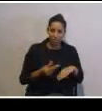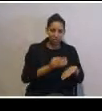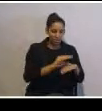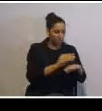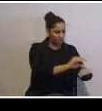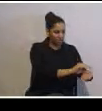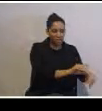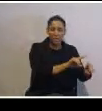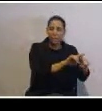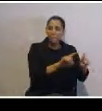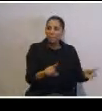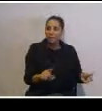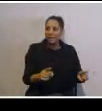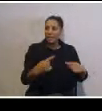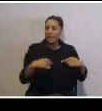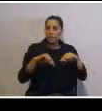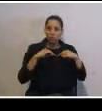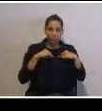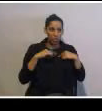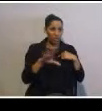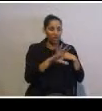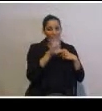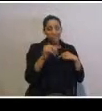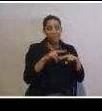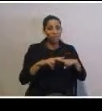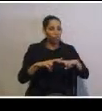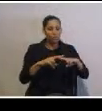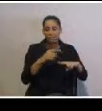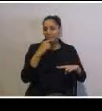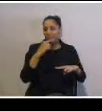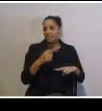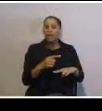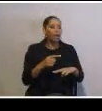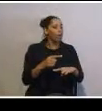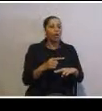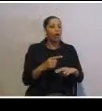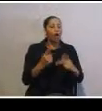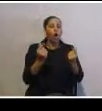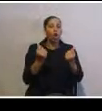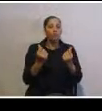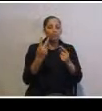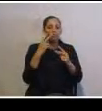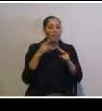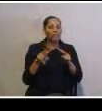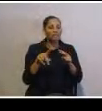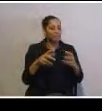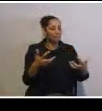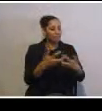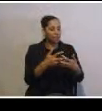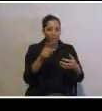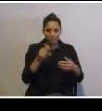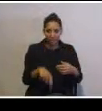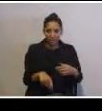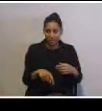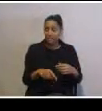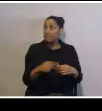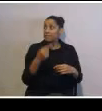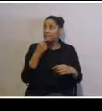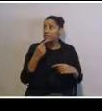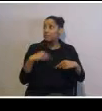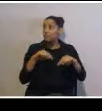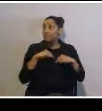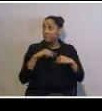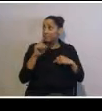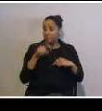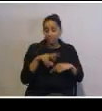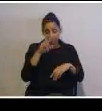AfriForum is on our neck. They want us to go cost reflective, and those cost of supply studies are saying we